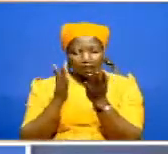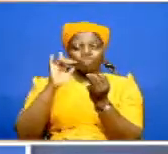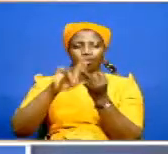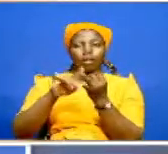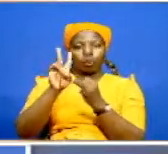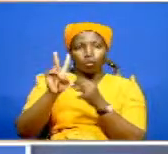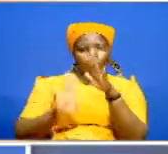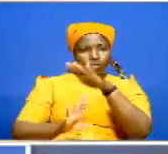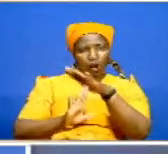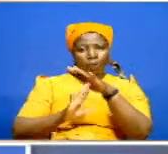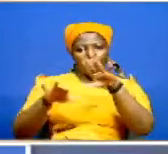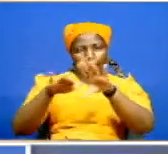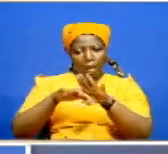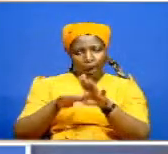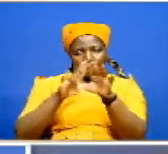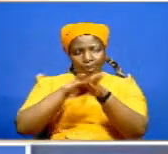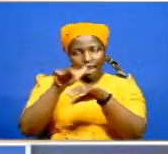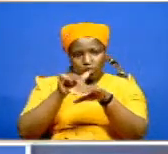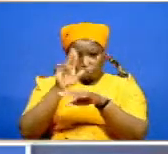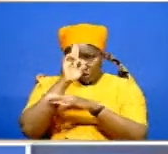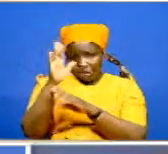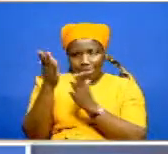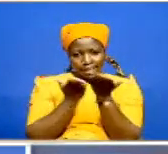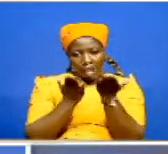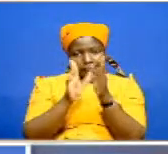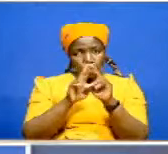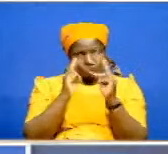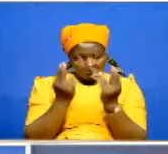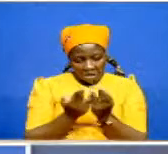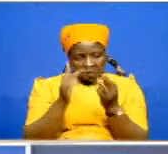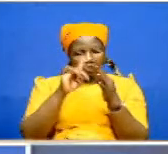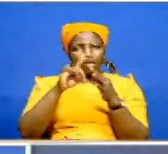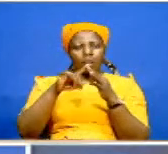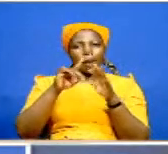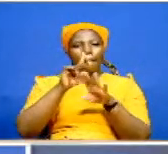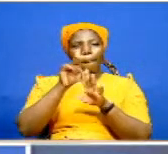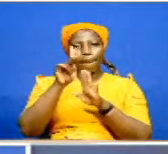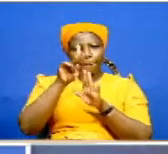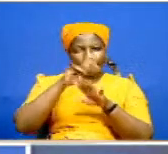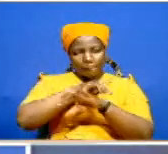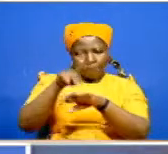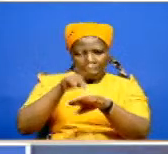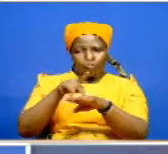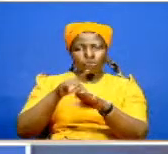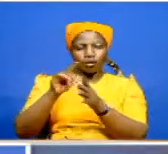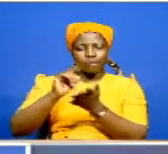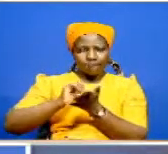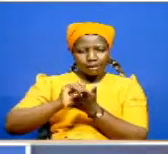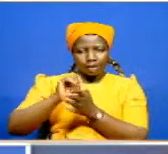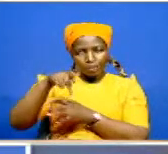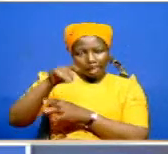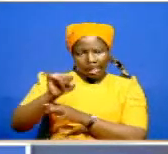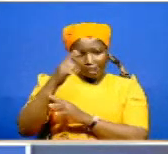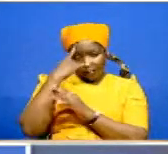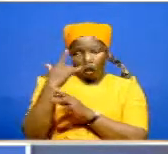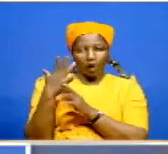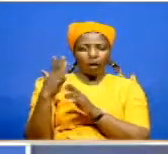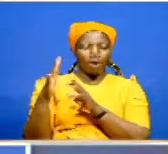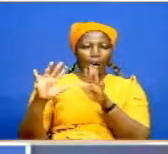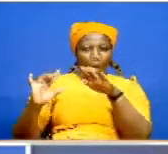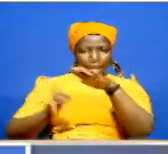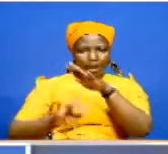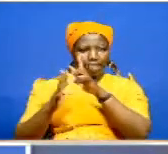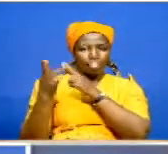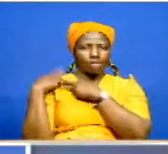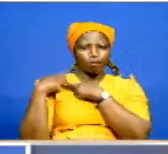senior members of the National Police Service units, as well as the Principal Secretary in the Ministry responsible for internal security. The